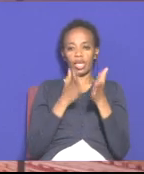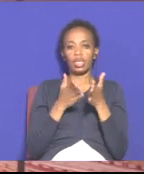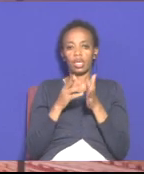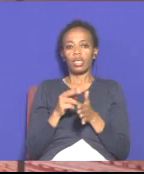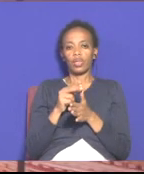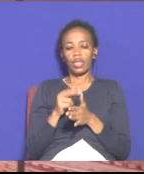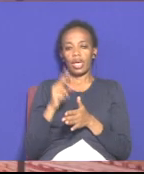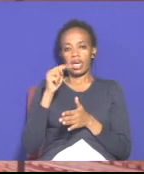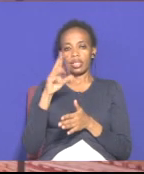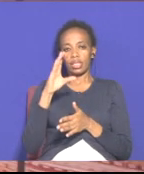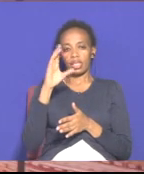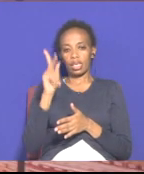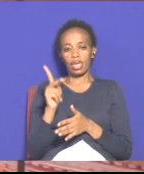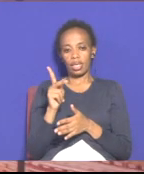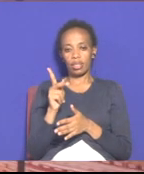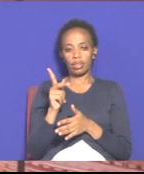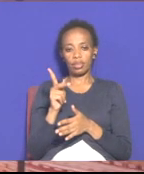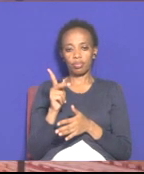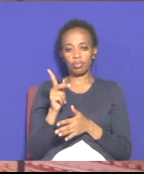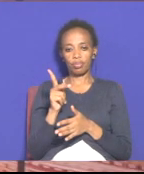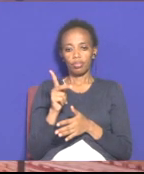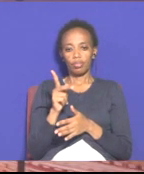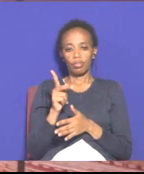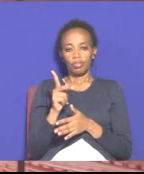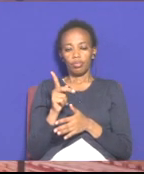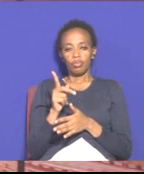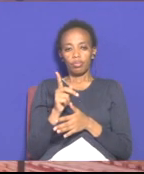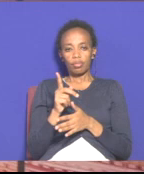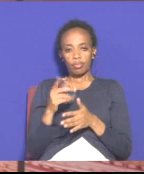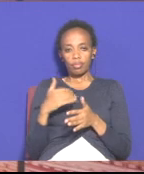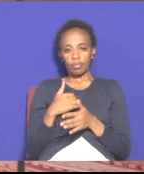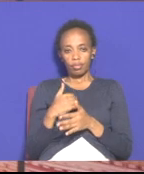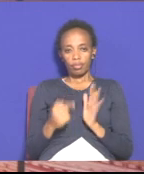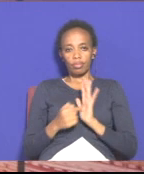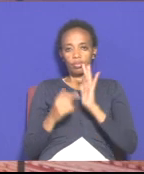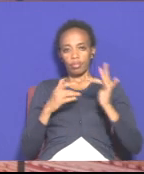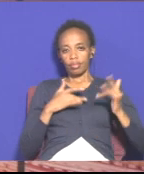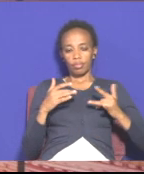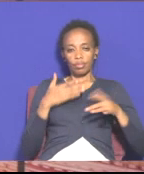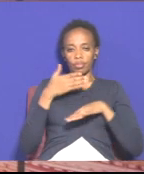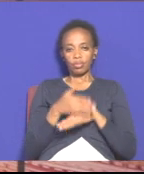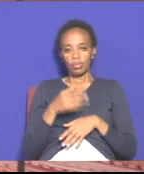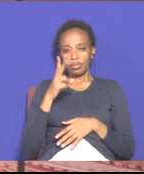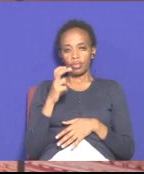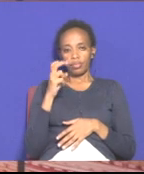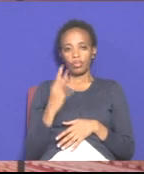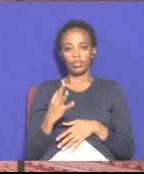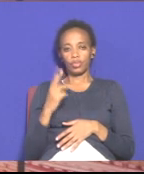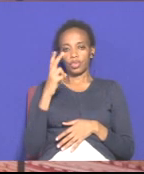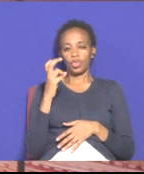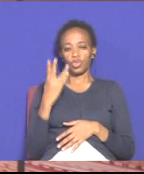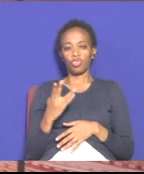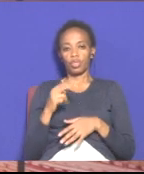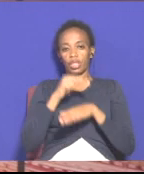the National Council of Churches of Kenya, NCCK, has expressed concern over the